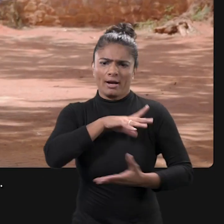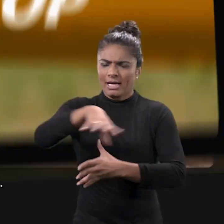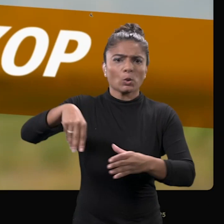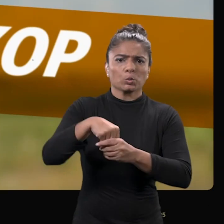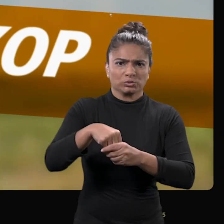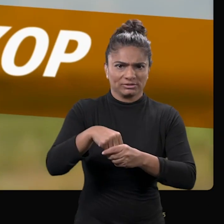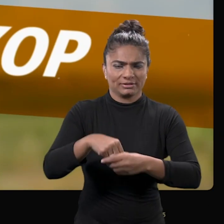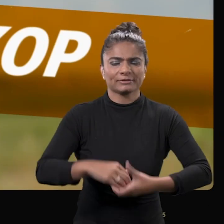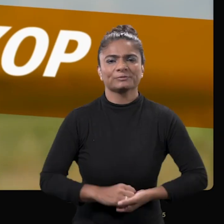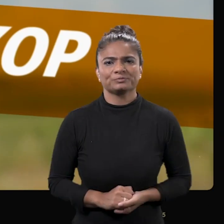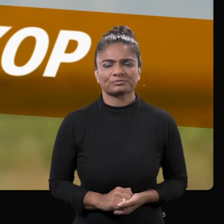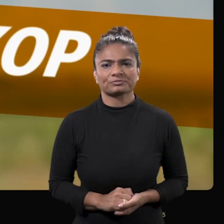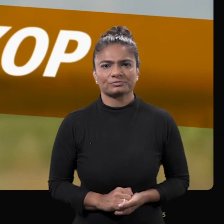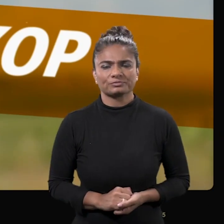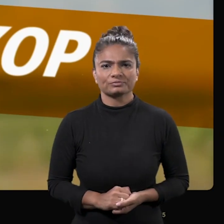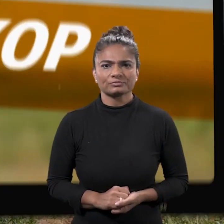system.